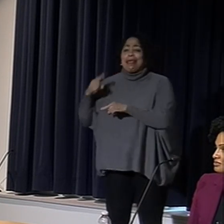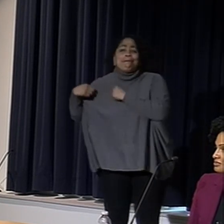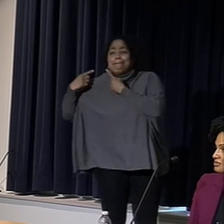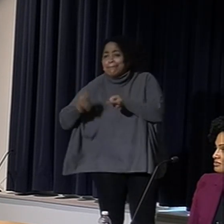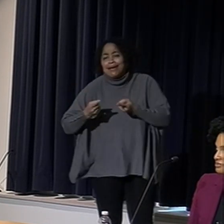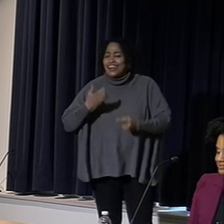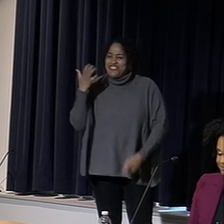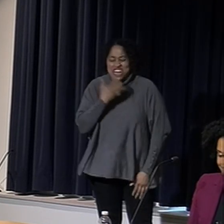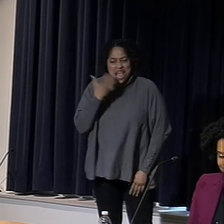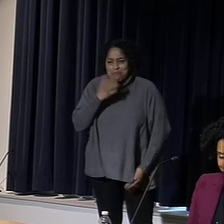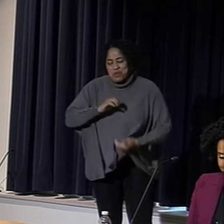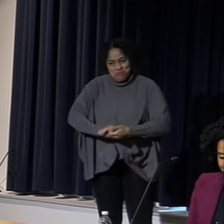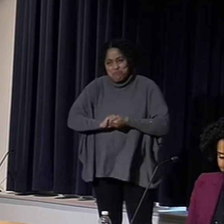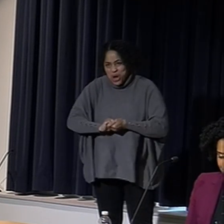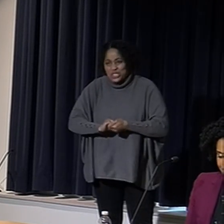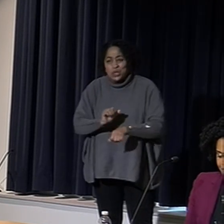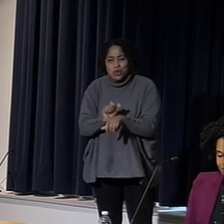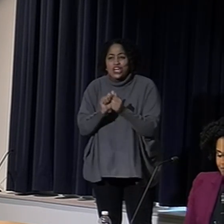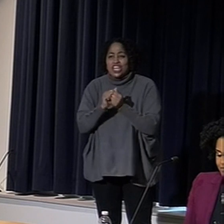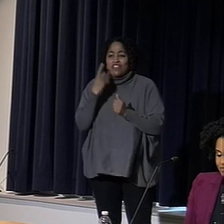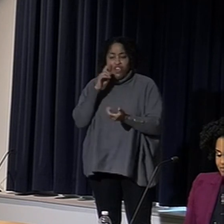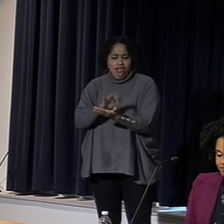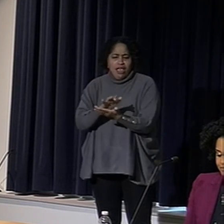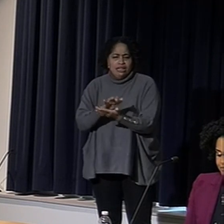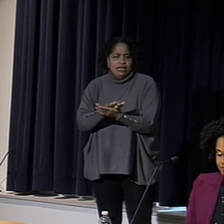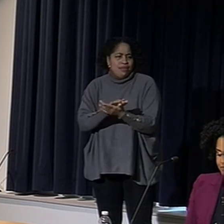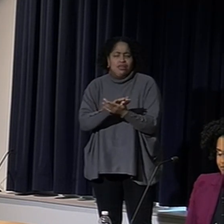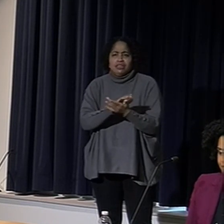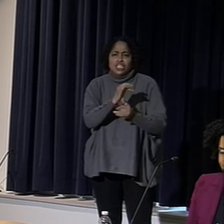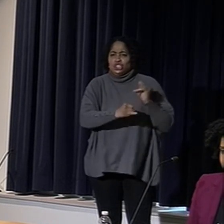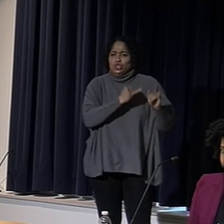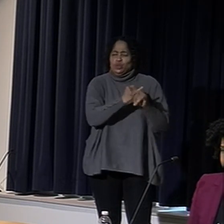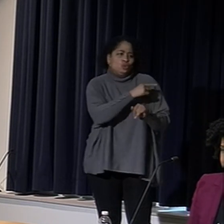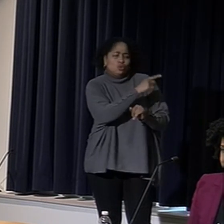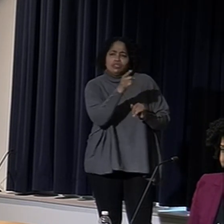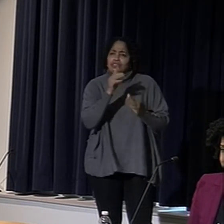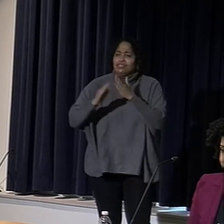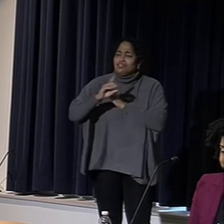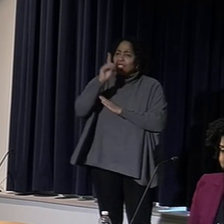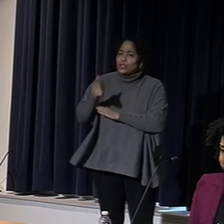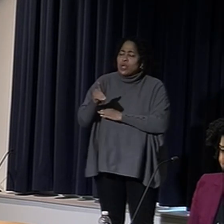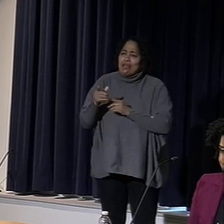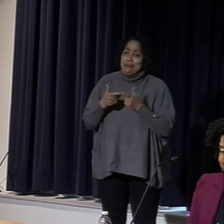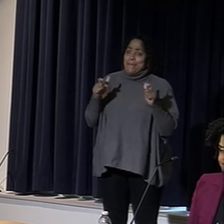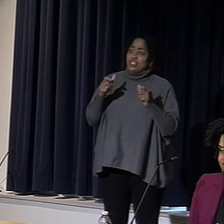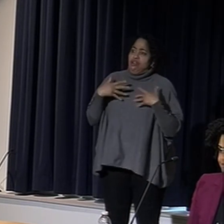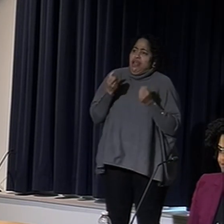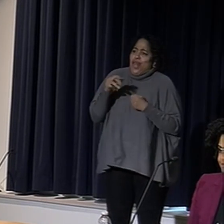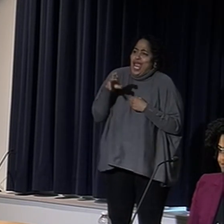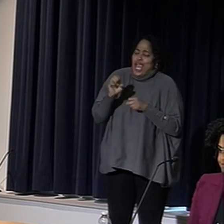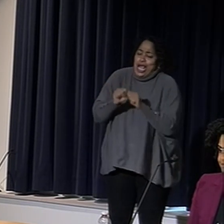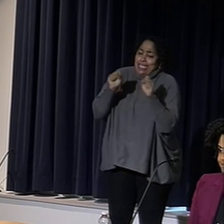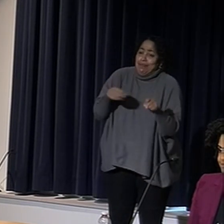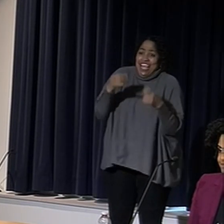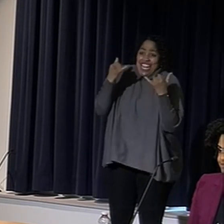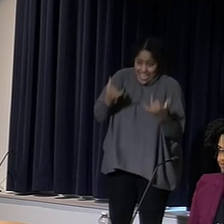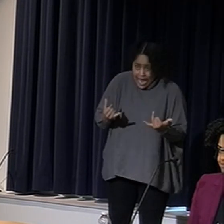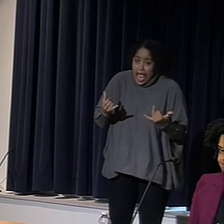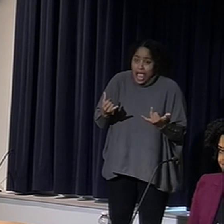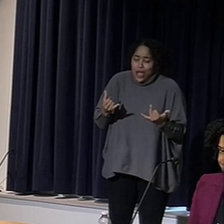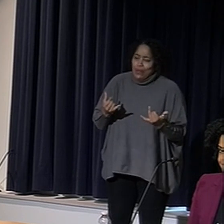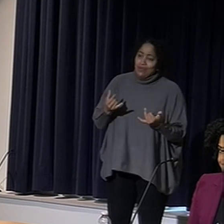phenomenal partnership in terms of academic institutions, the city of Detroit, a major healthcare system, and now the philanthropic community